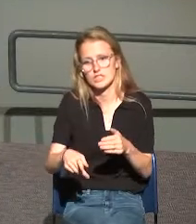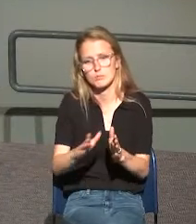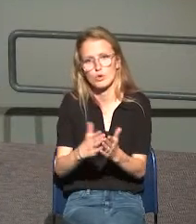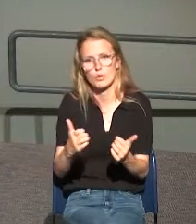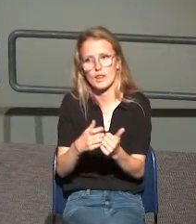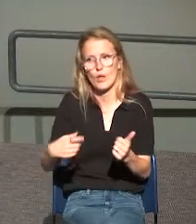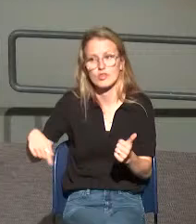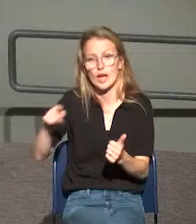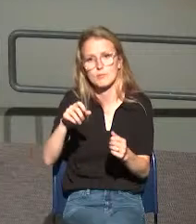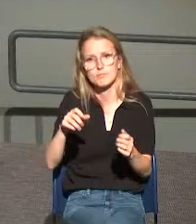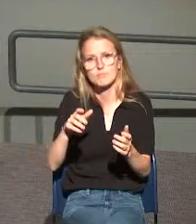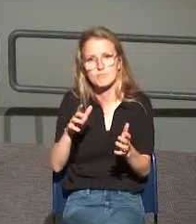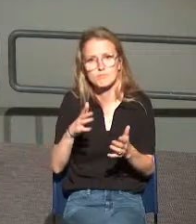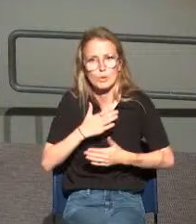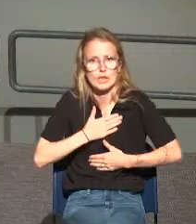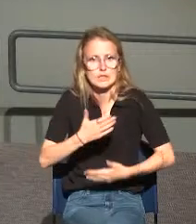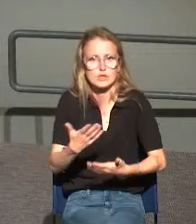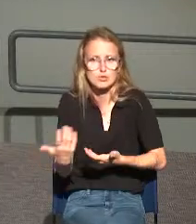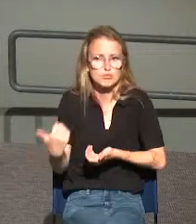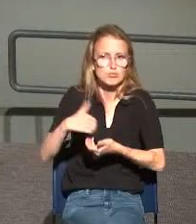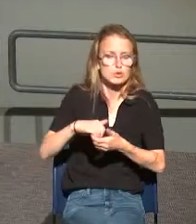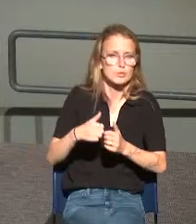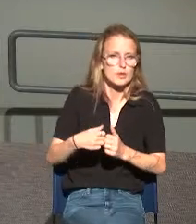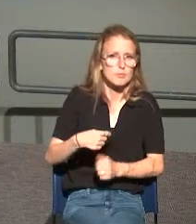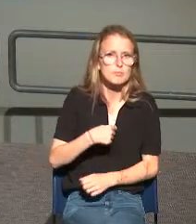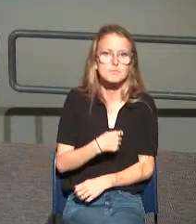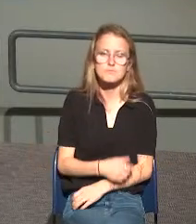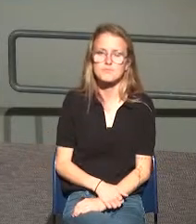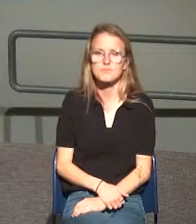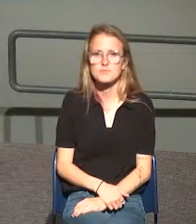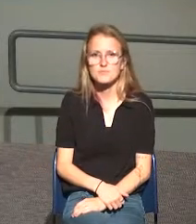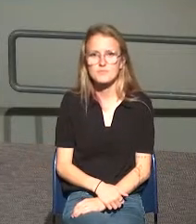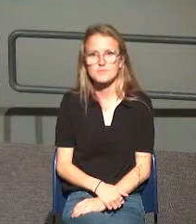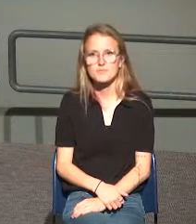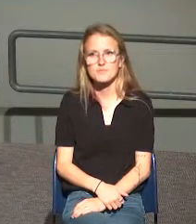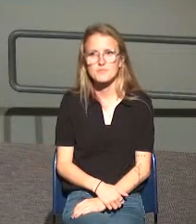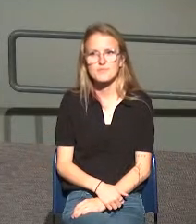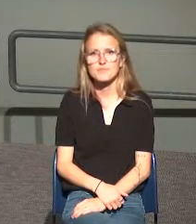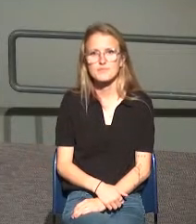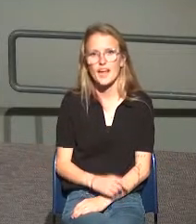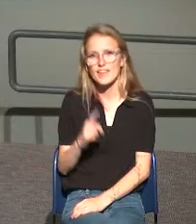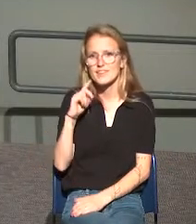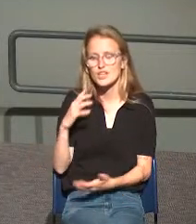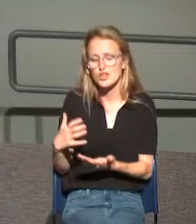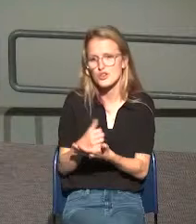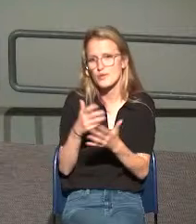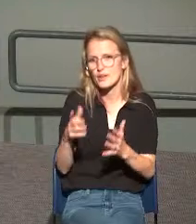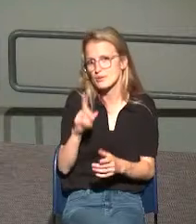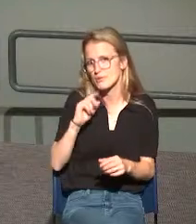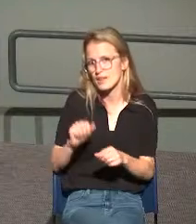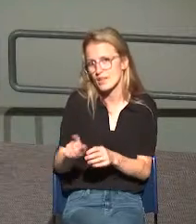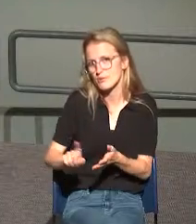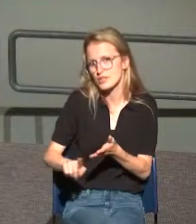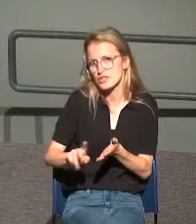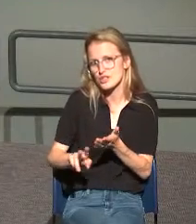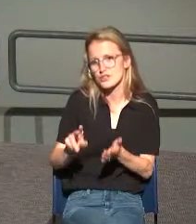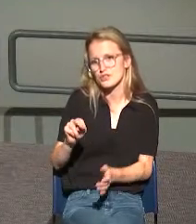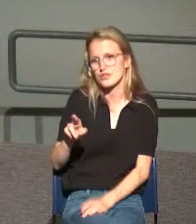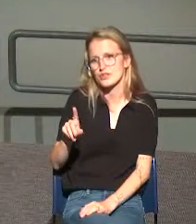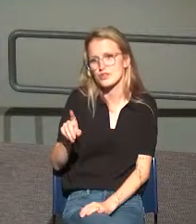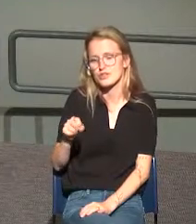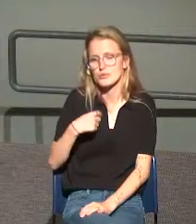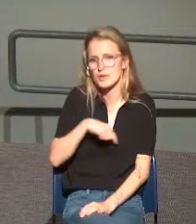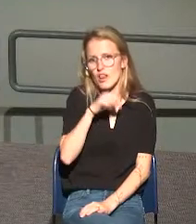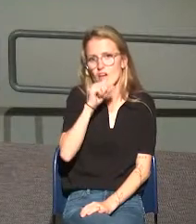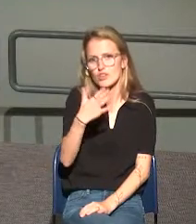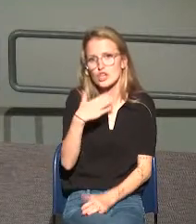without everybody's help. Well, I can confirm curators are research nerds, and we love having an excuse to dig through stuff.